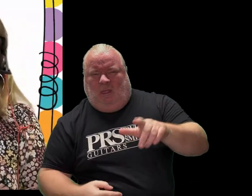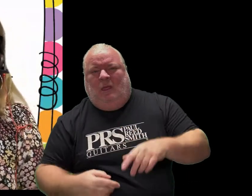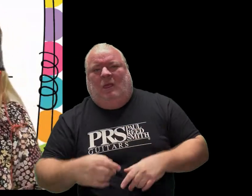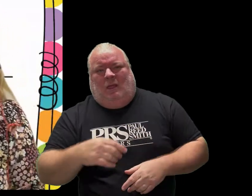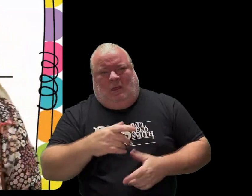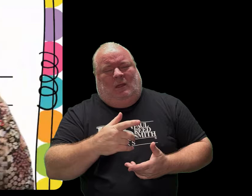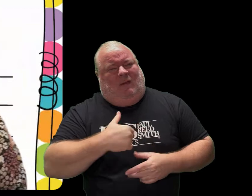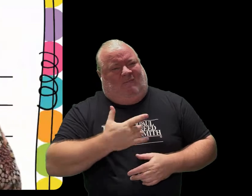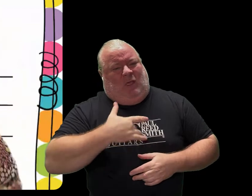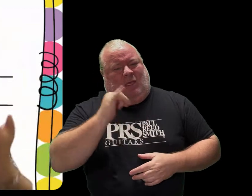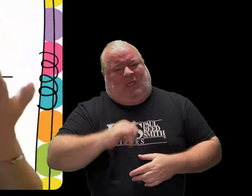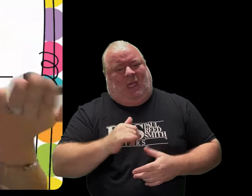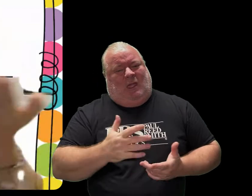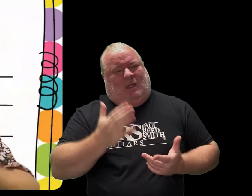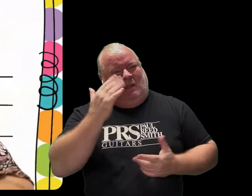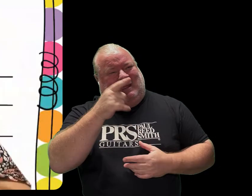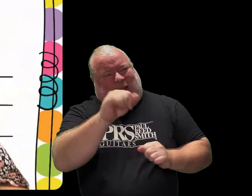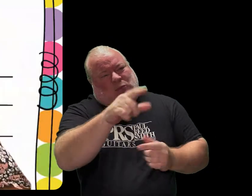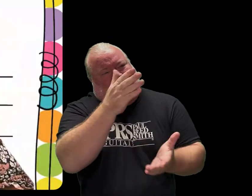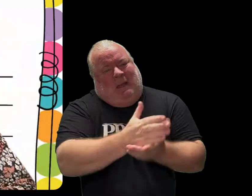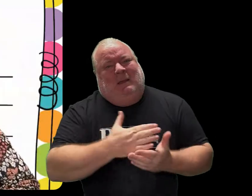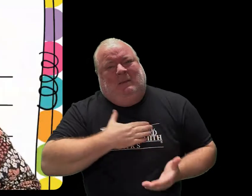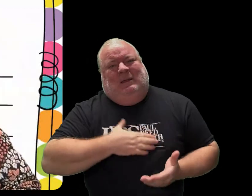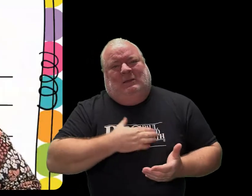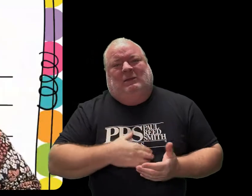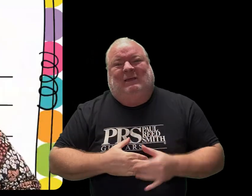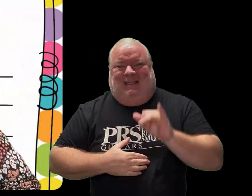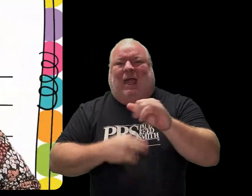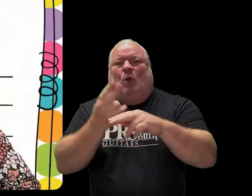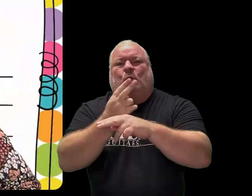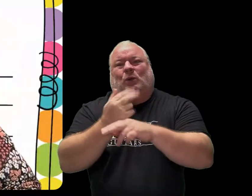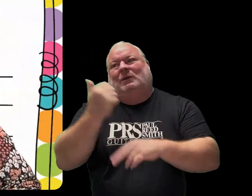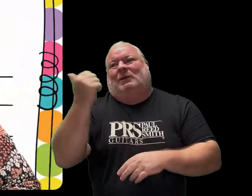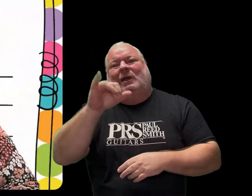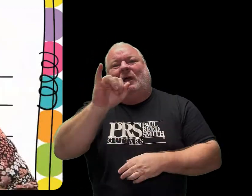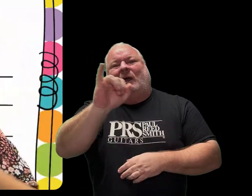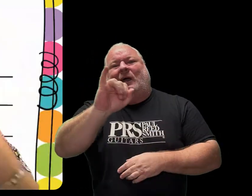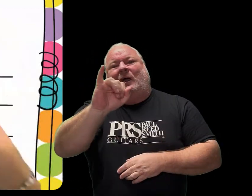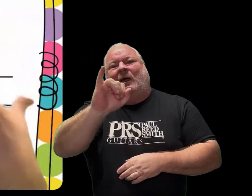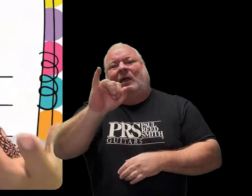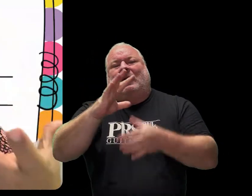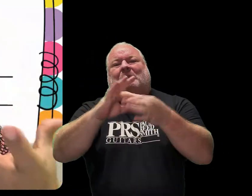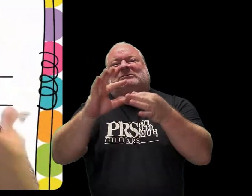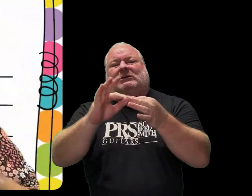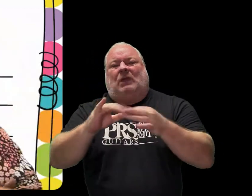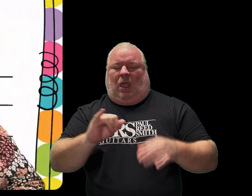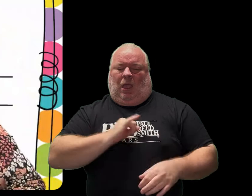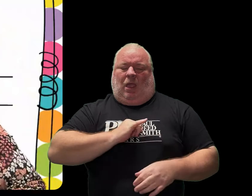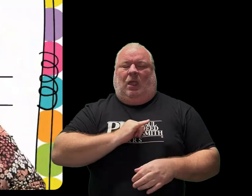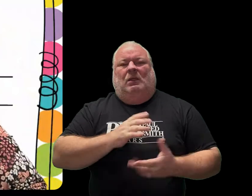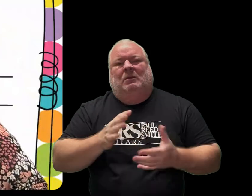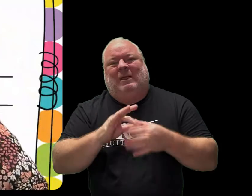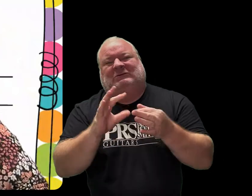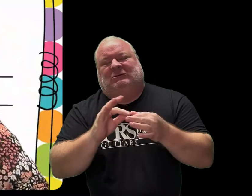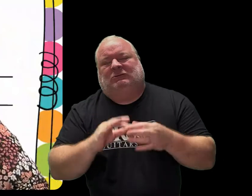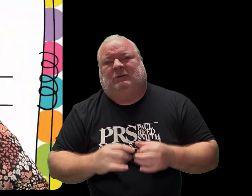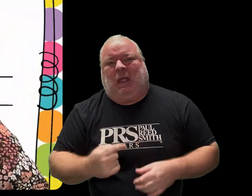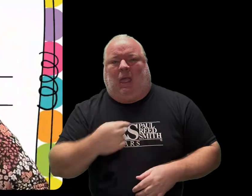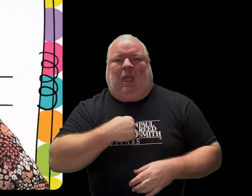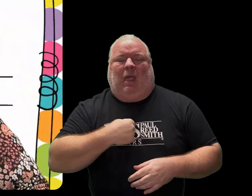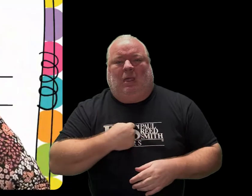feelings is to express them. The I message helps you to express how you are